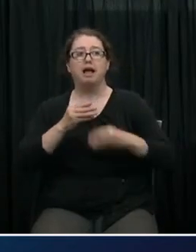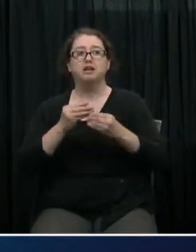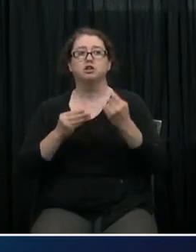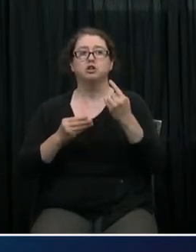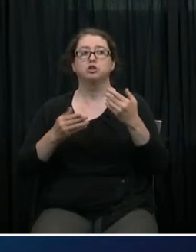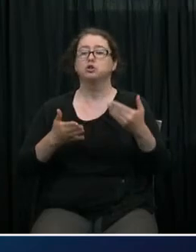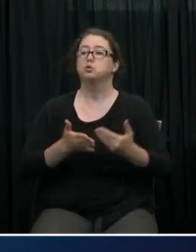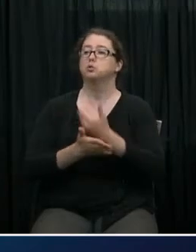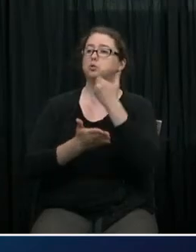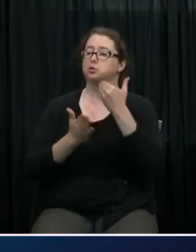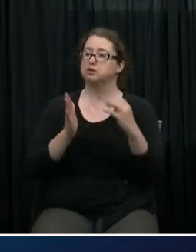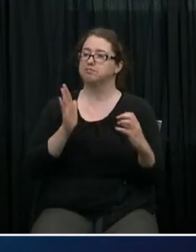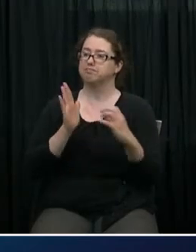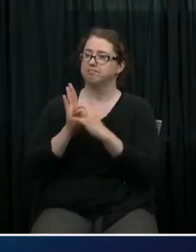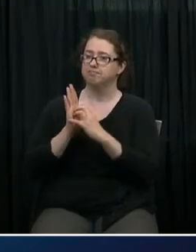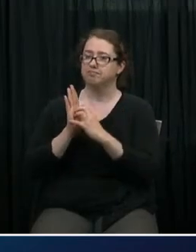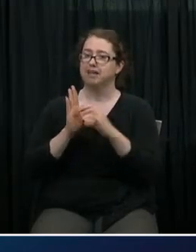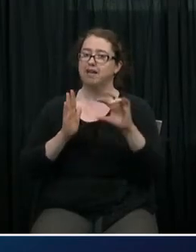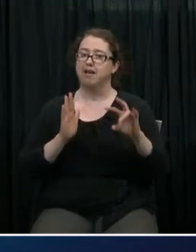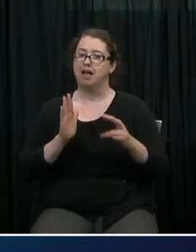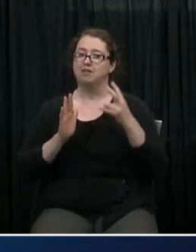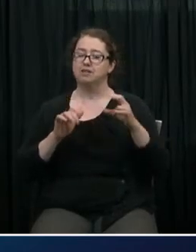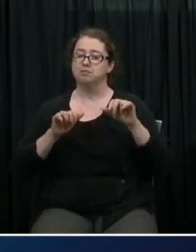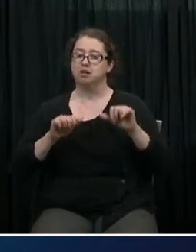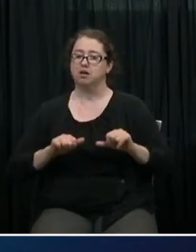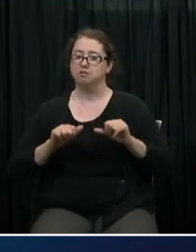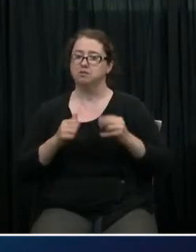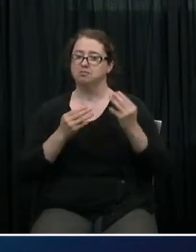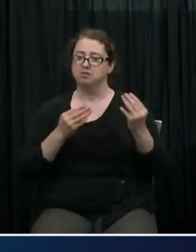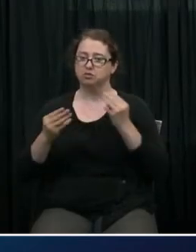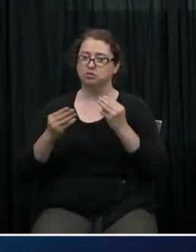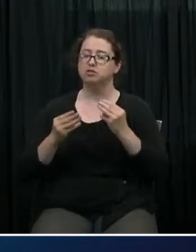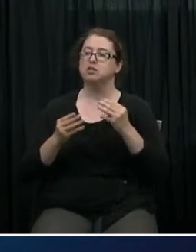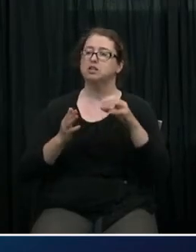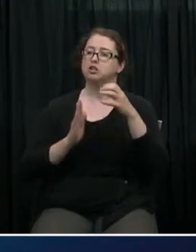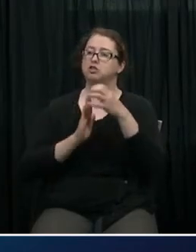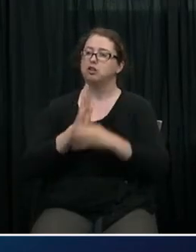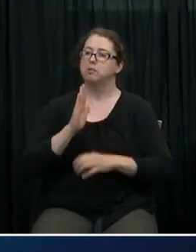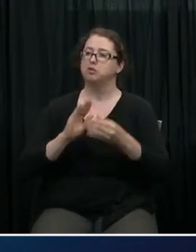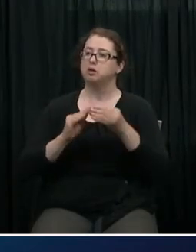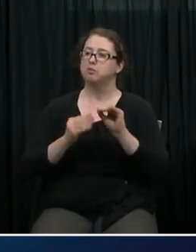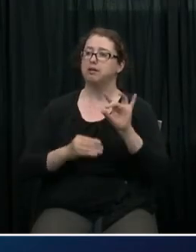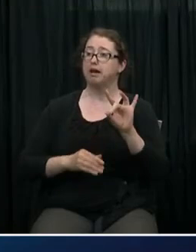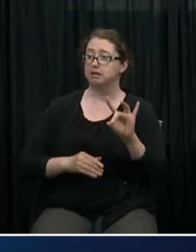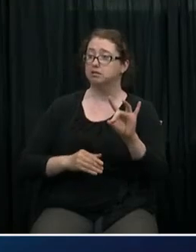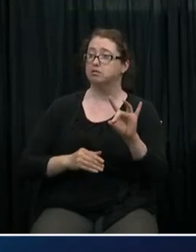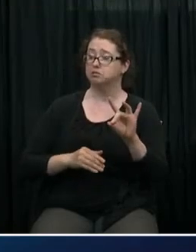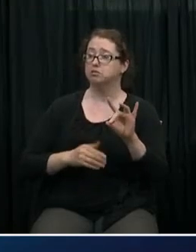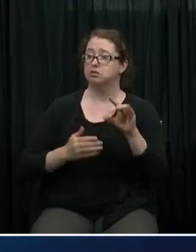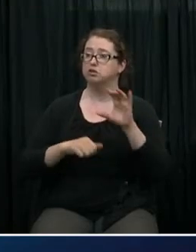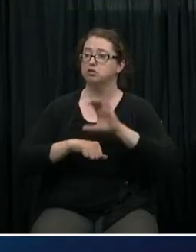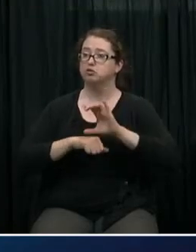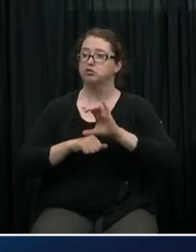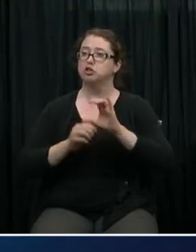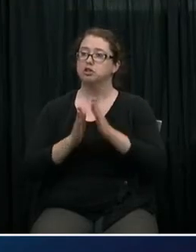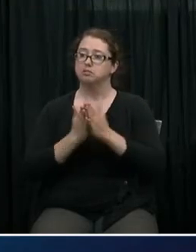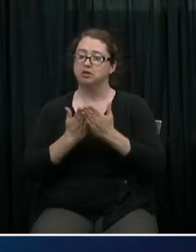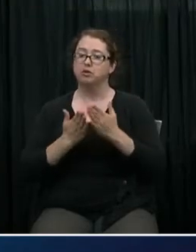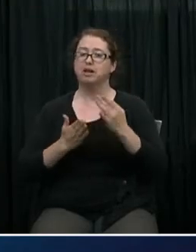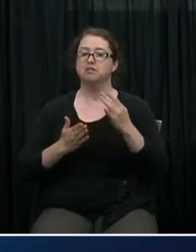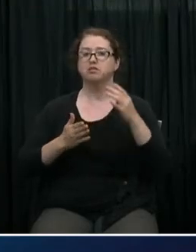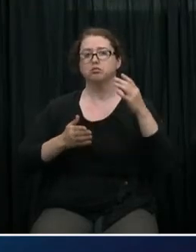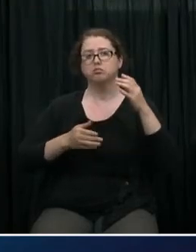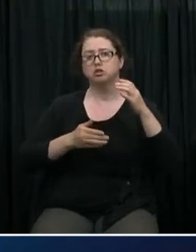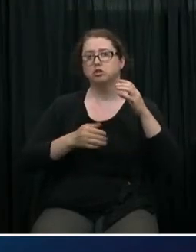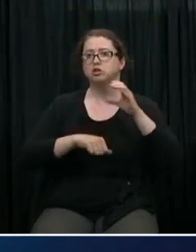Possibility Ministry, in the chapter 8 of the church manual, where you have church officers and